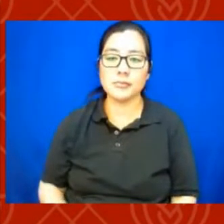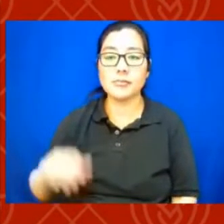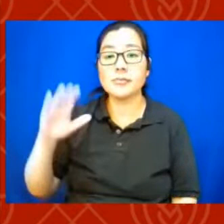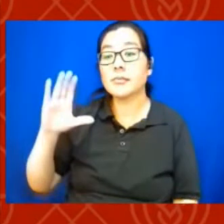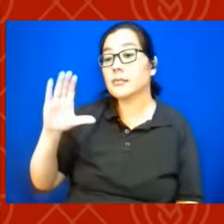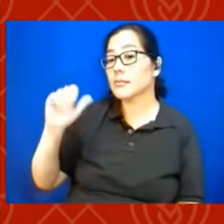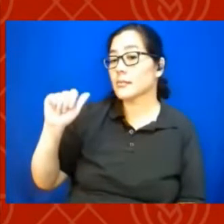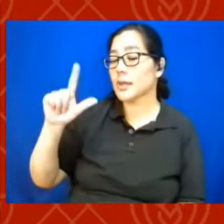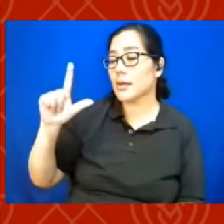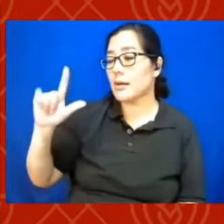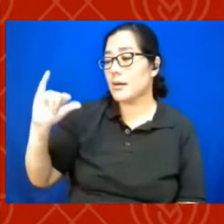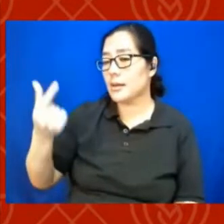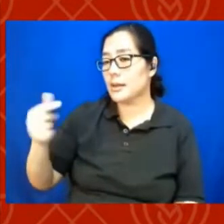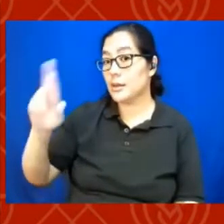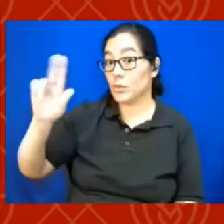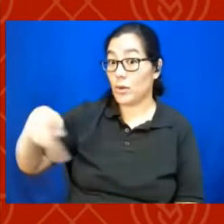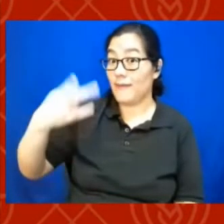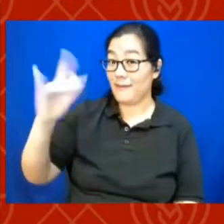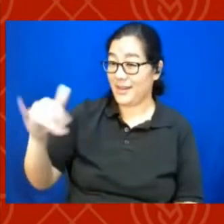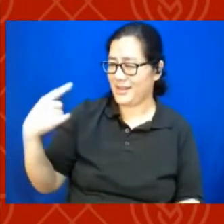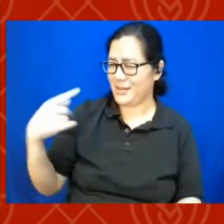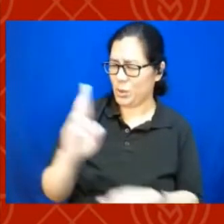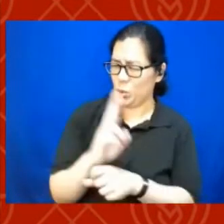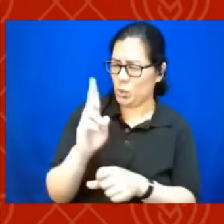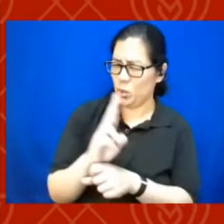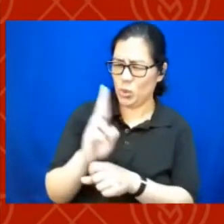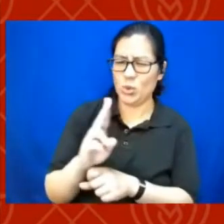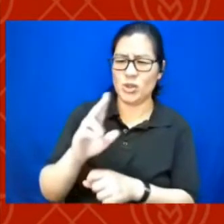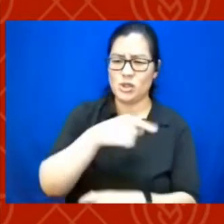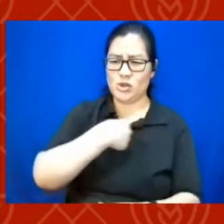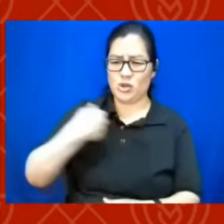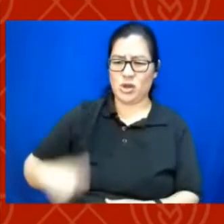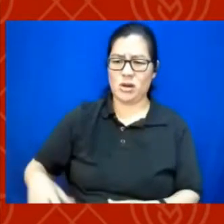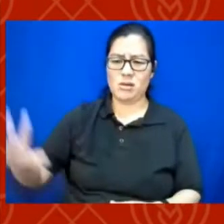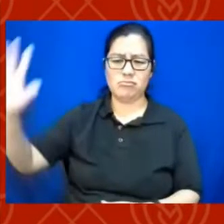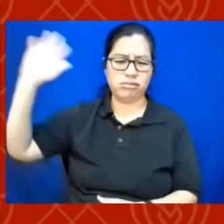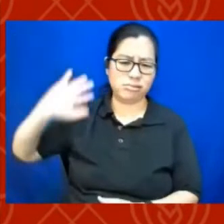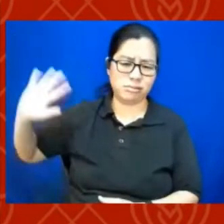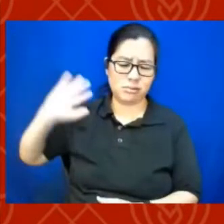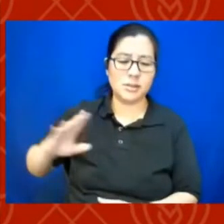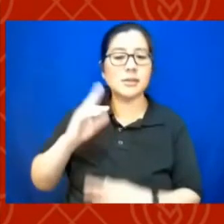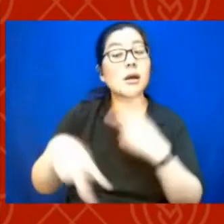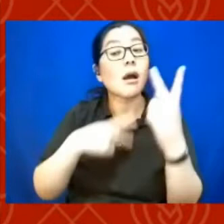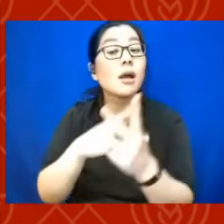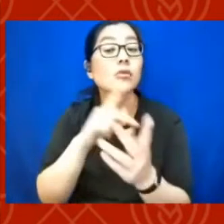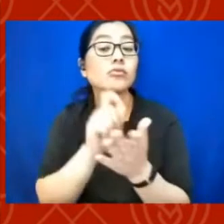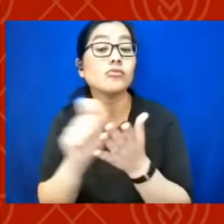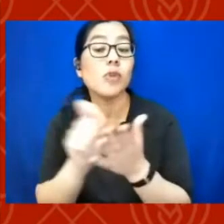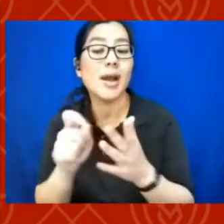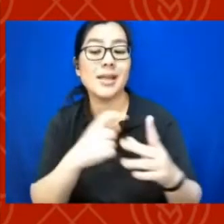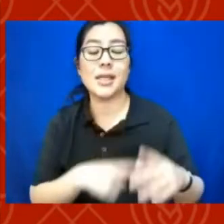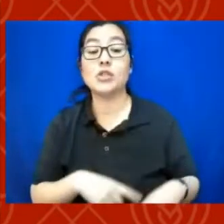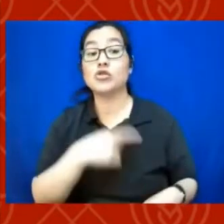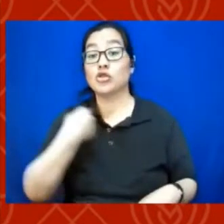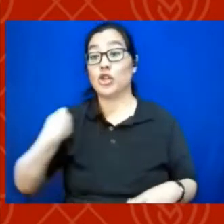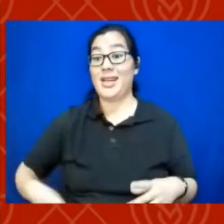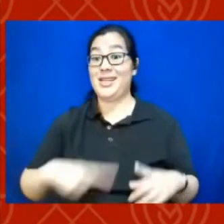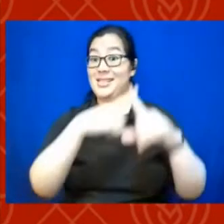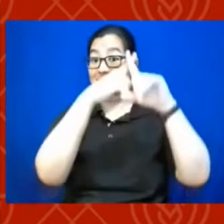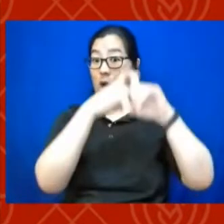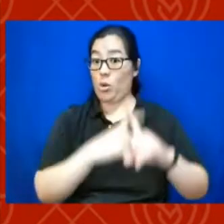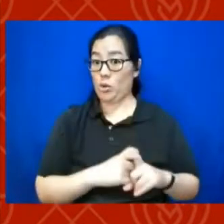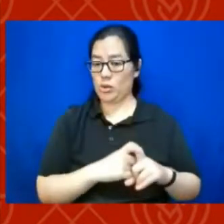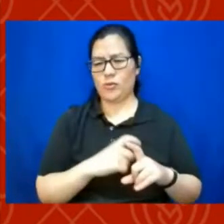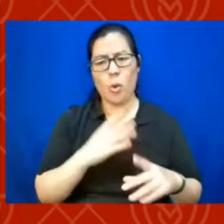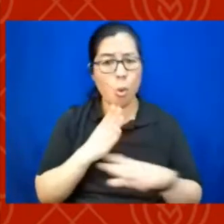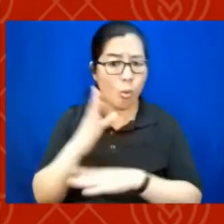Calligraphy has been used in China since ancient times as a form of writing Chinese characters for over 2,000 years. There